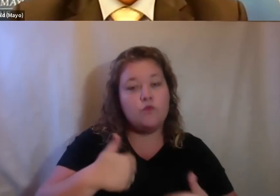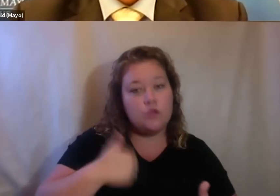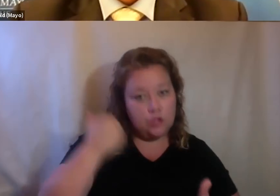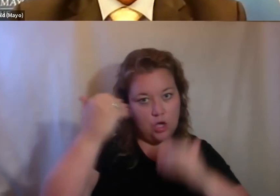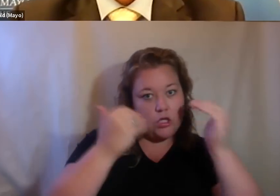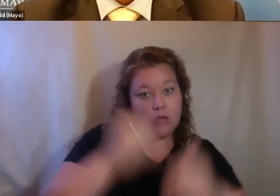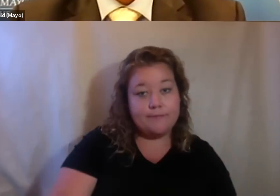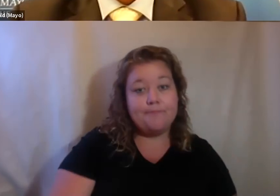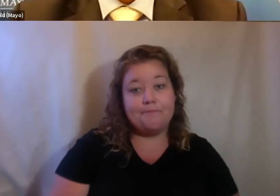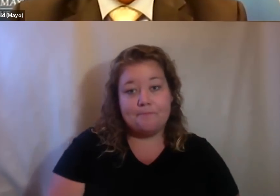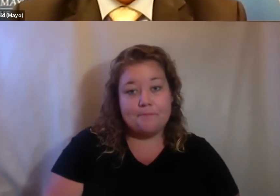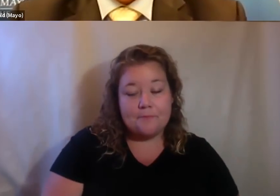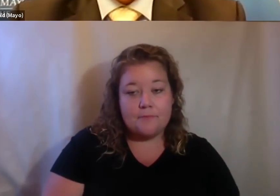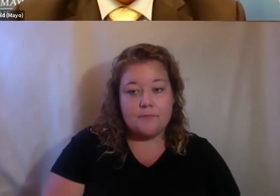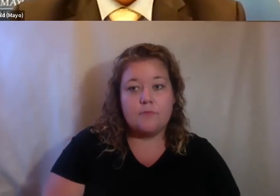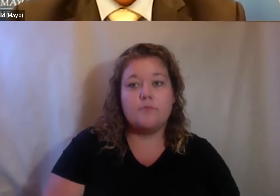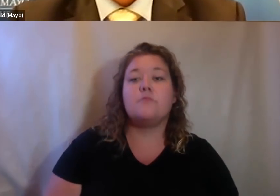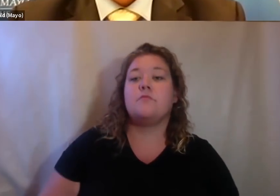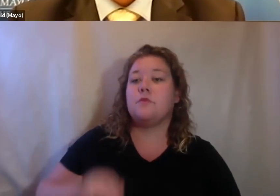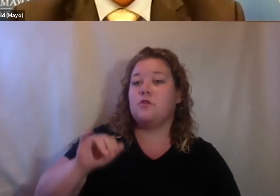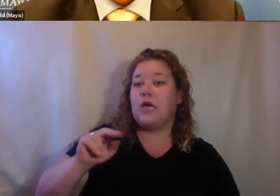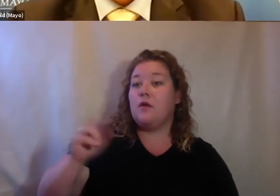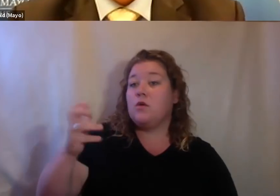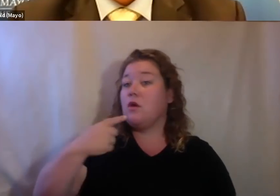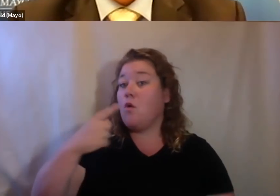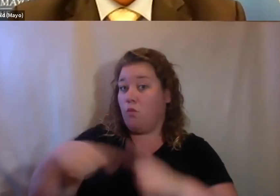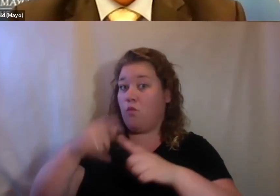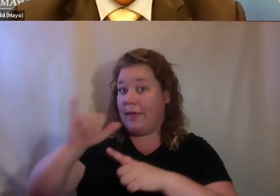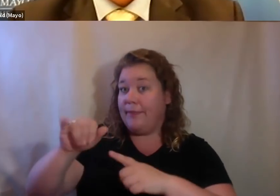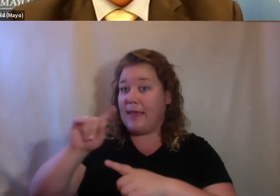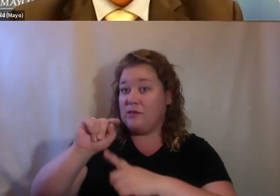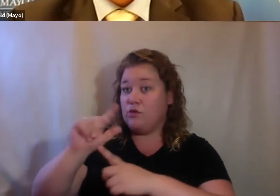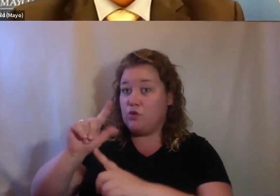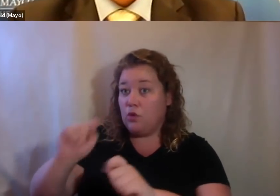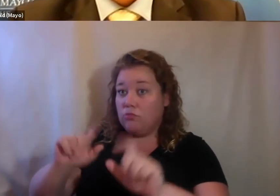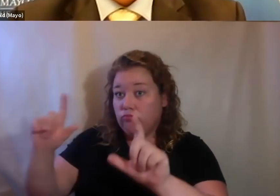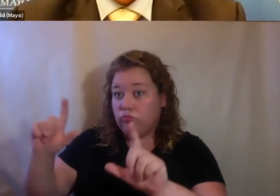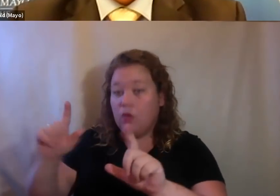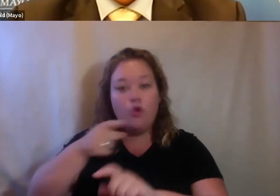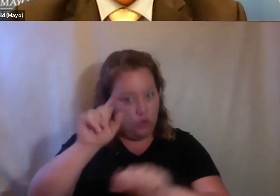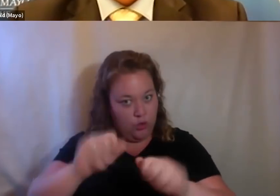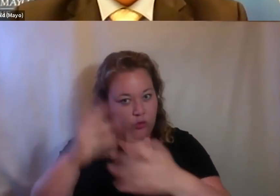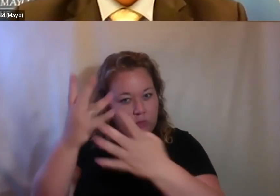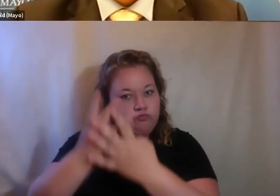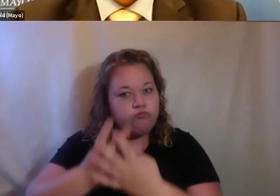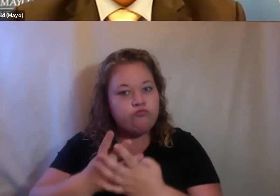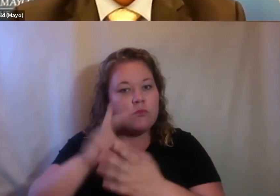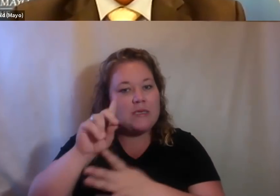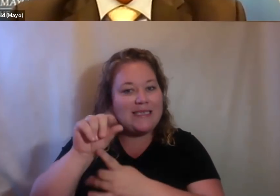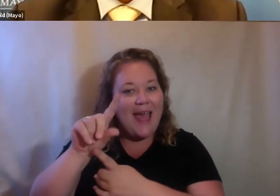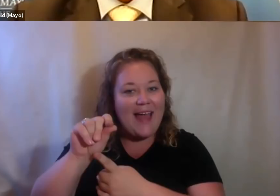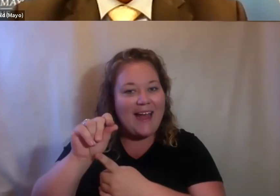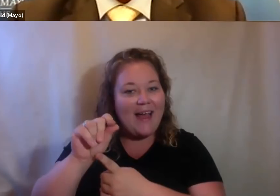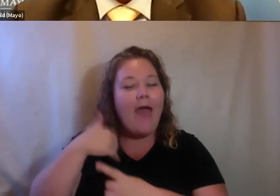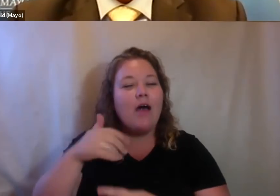community. And then I'll just add that once the tool is live, that is a feature that you can sort on the case data page. There's a